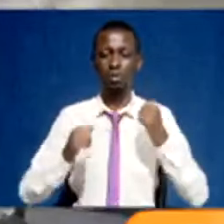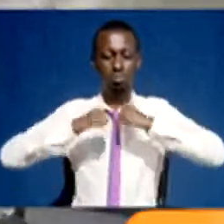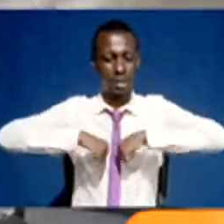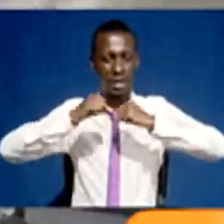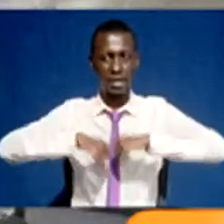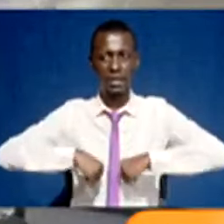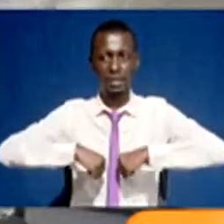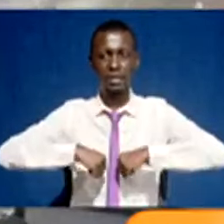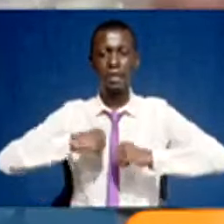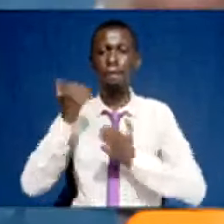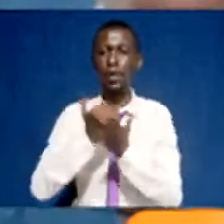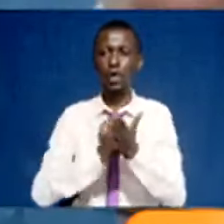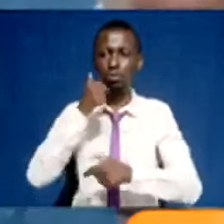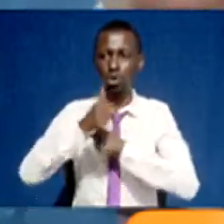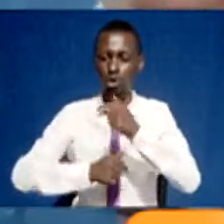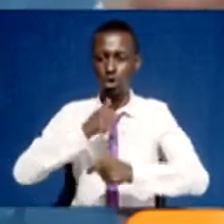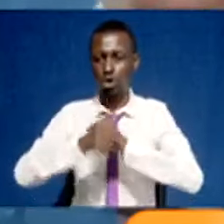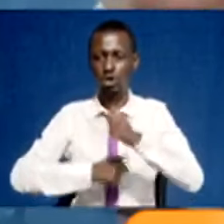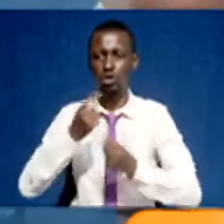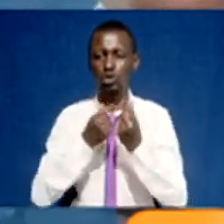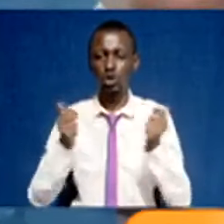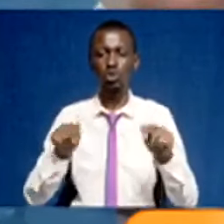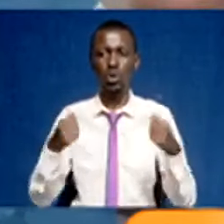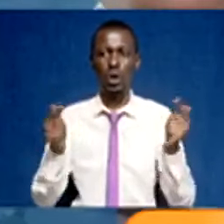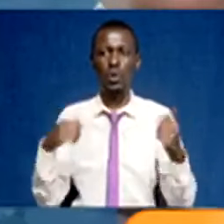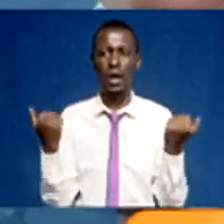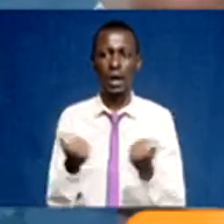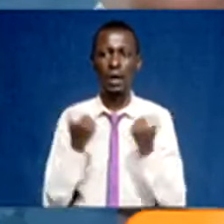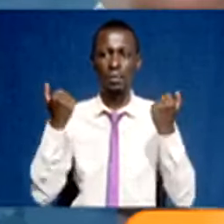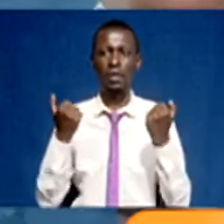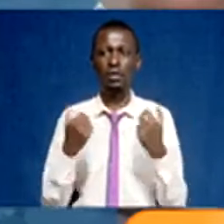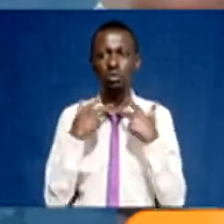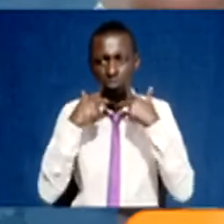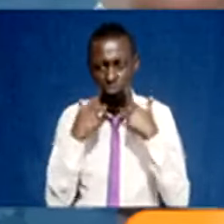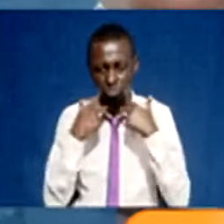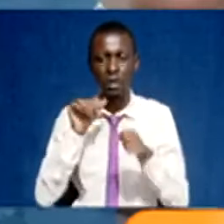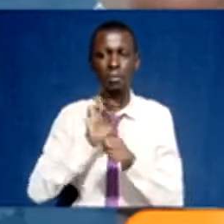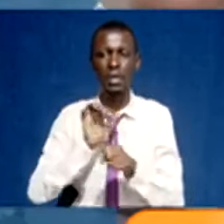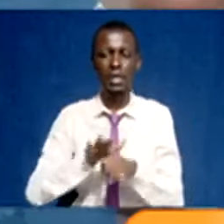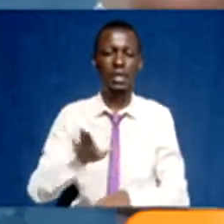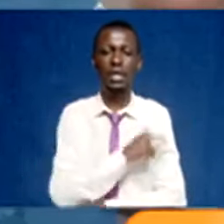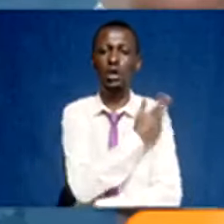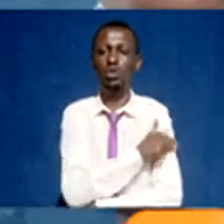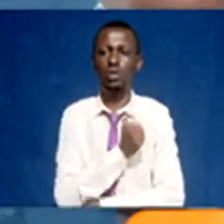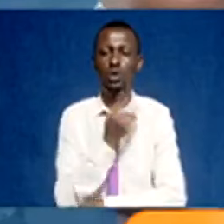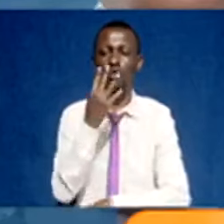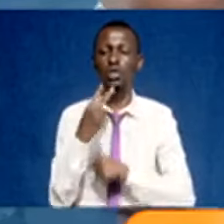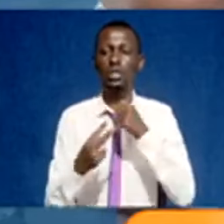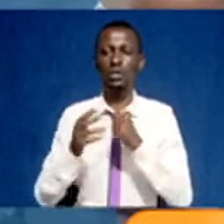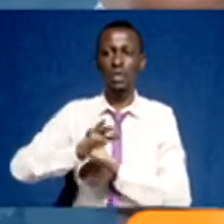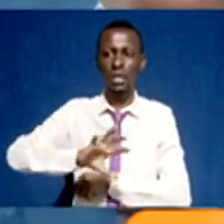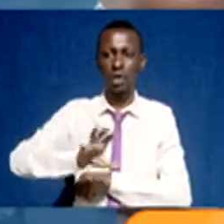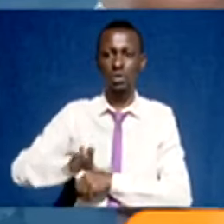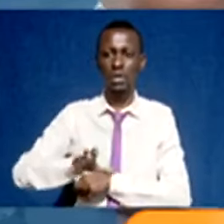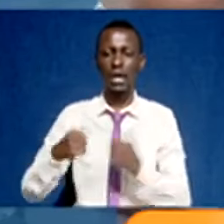the MES program extended, unlocking a stalemate that was threatening to paralyze most health facilities in the 47 counties